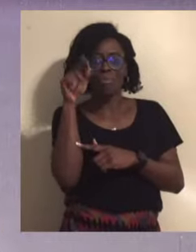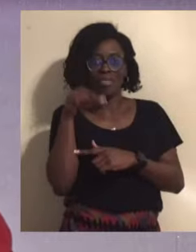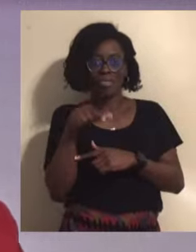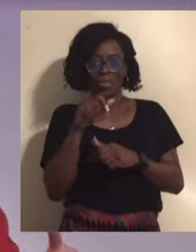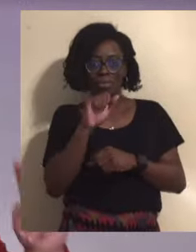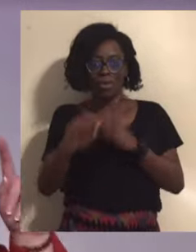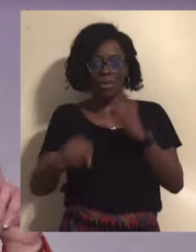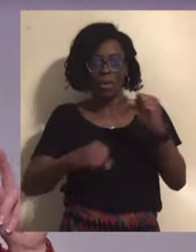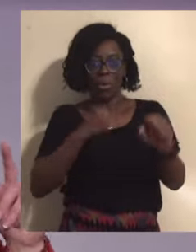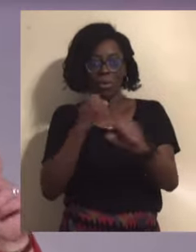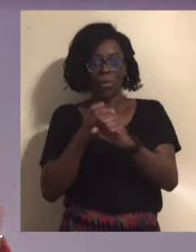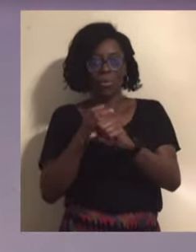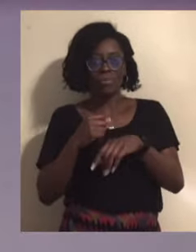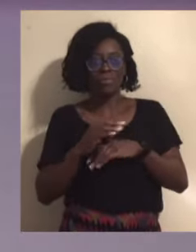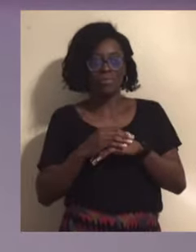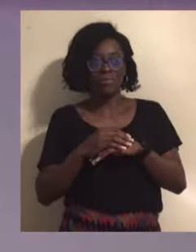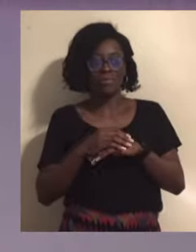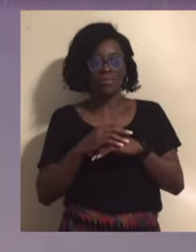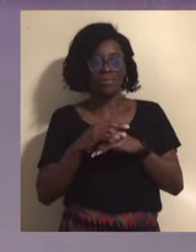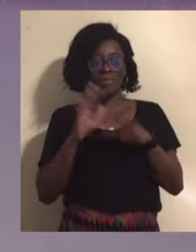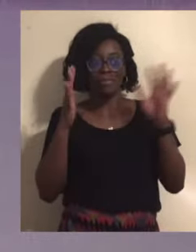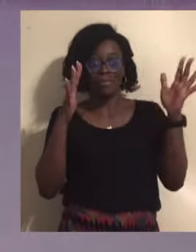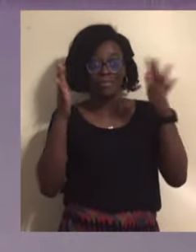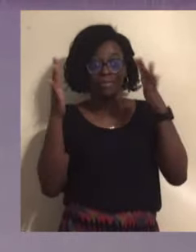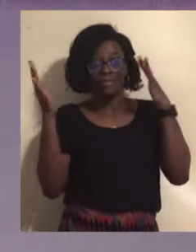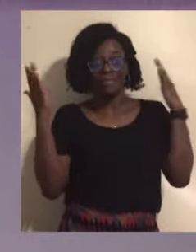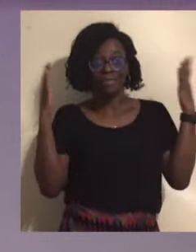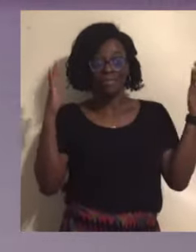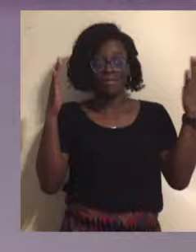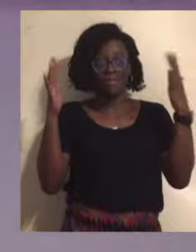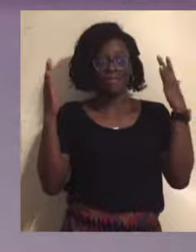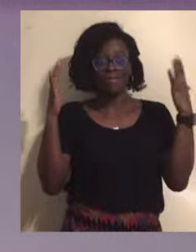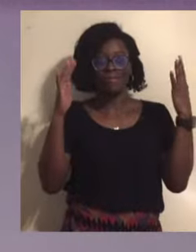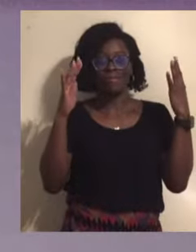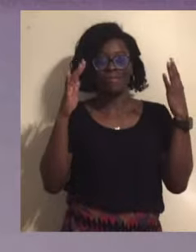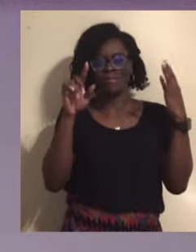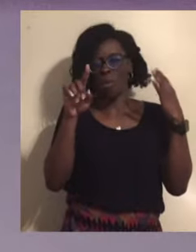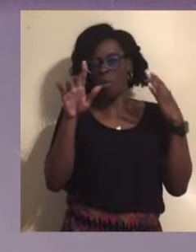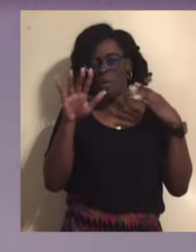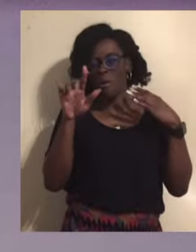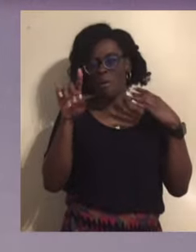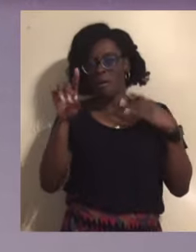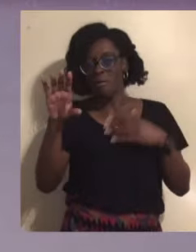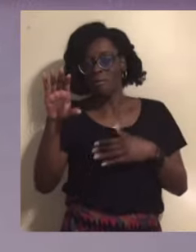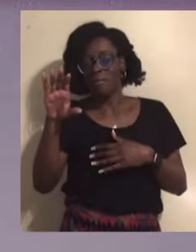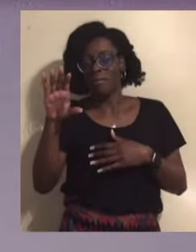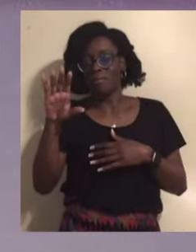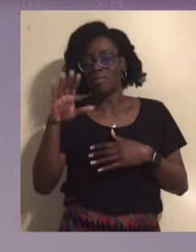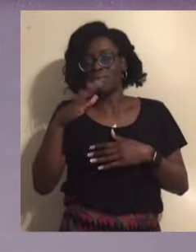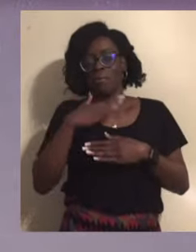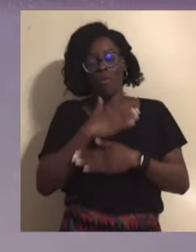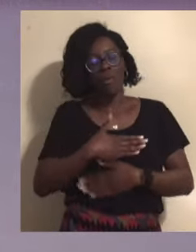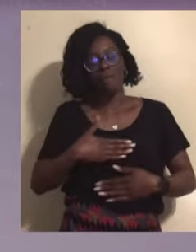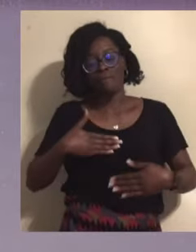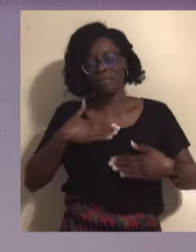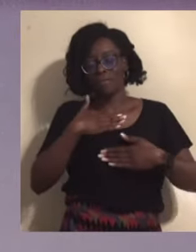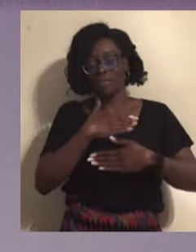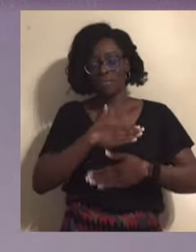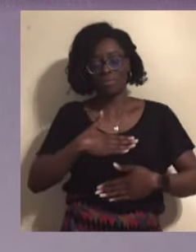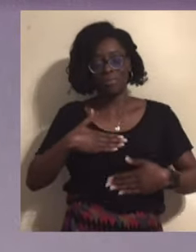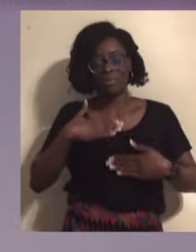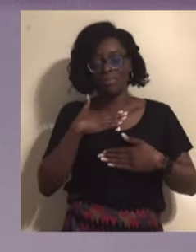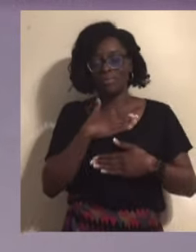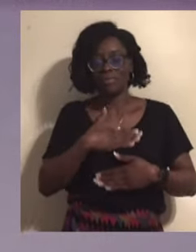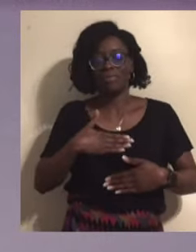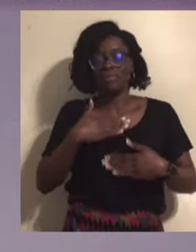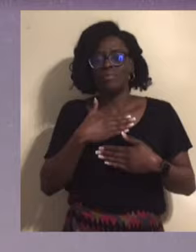Hallelujah. That's the 100 of y'all who come. I'm so grateful, though, for those of you who make the effort to come out midweek